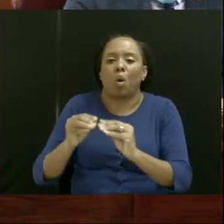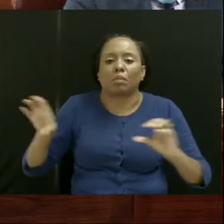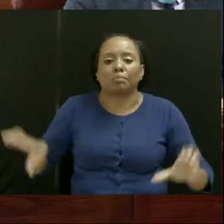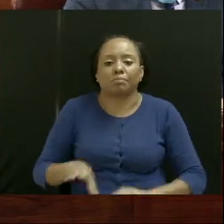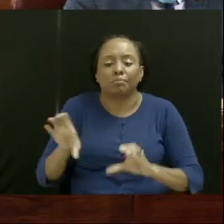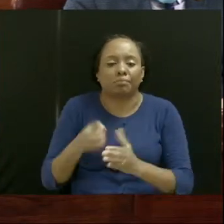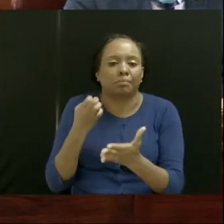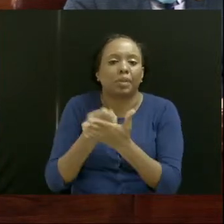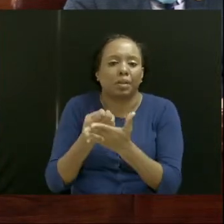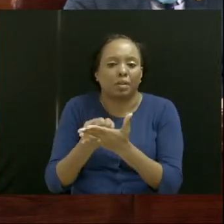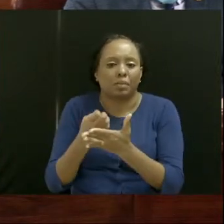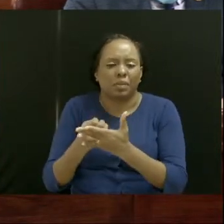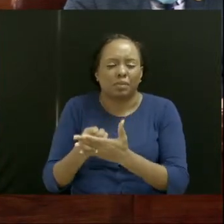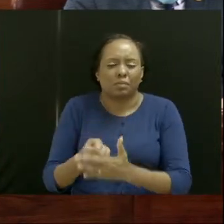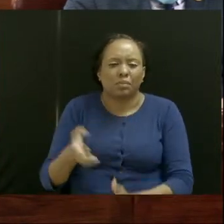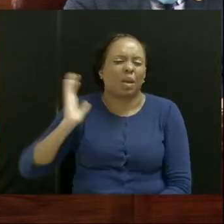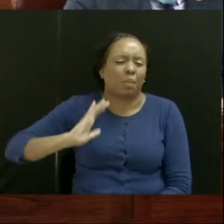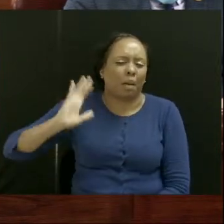economy.